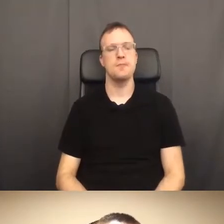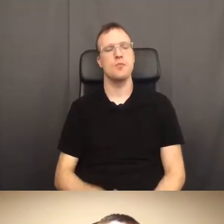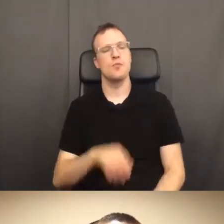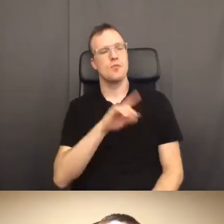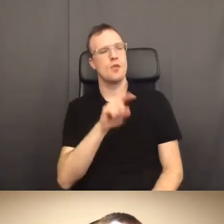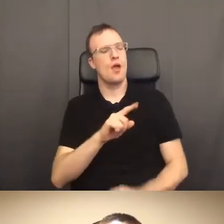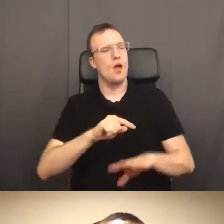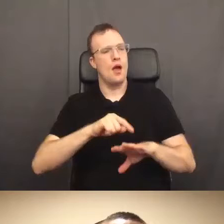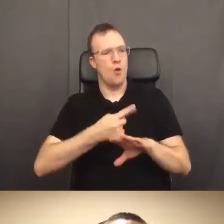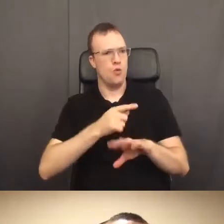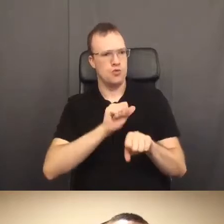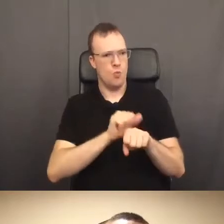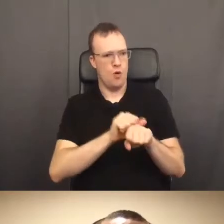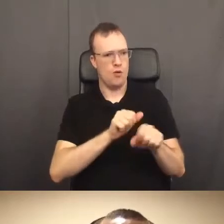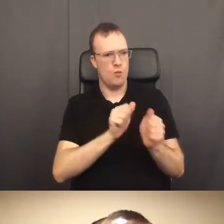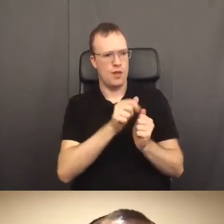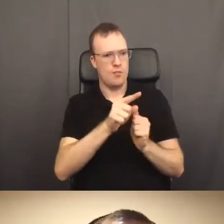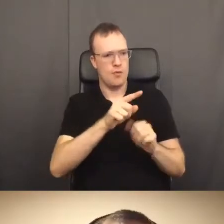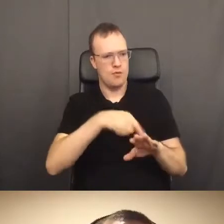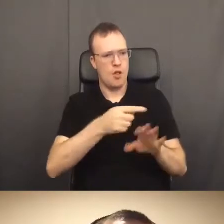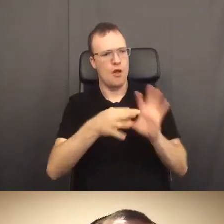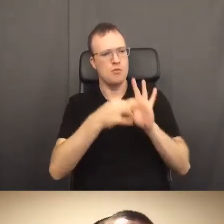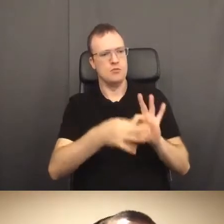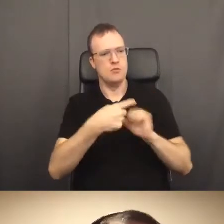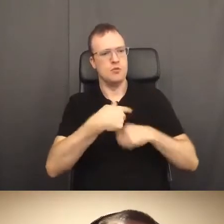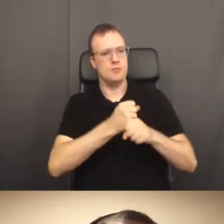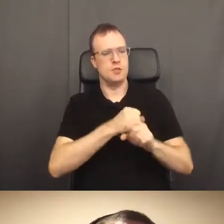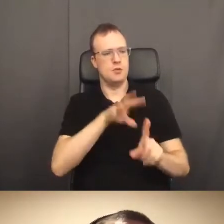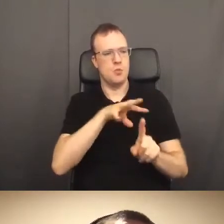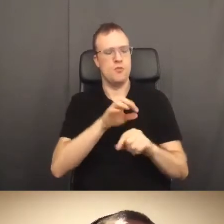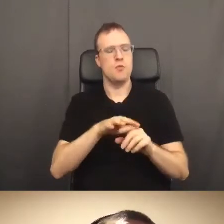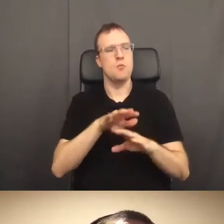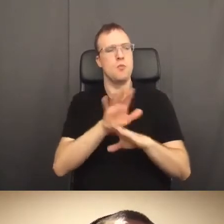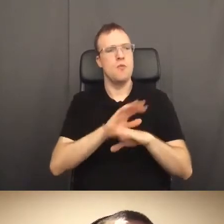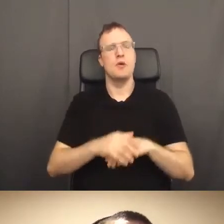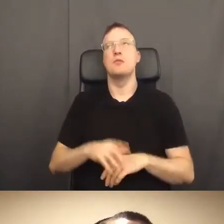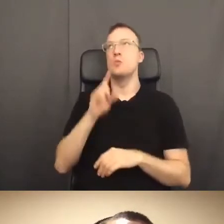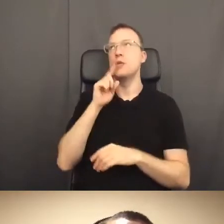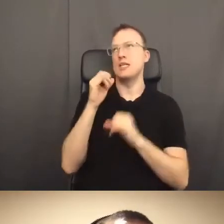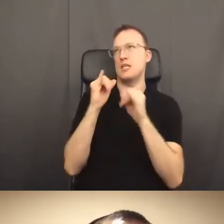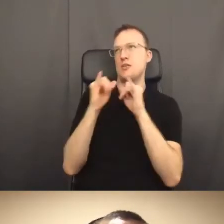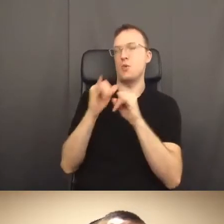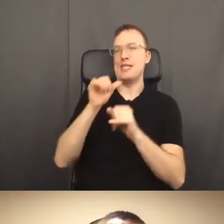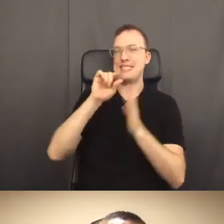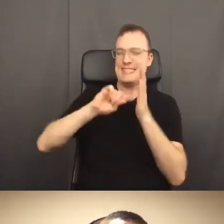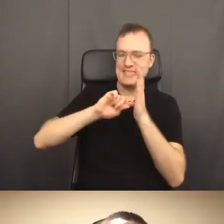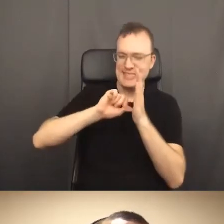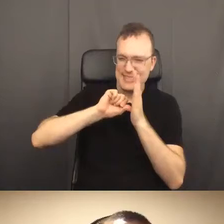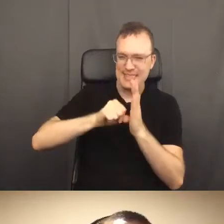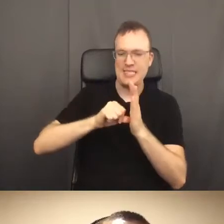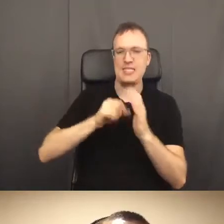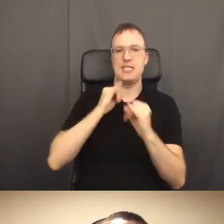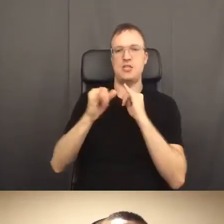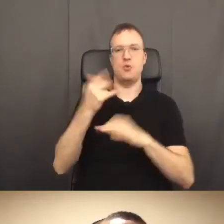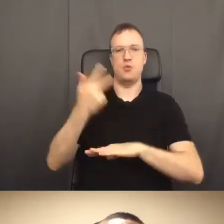long did you work with him to make the film? So basically the interview, the intense interview for 3